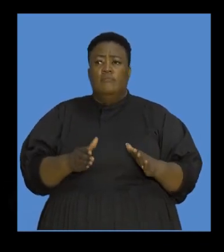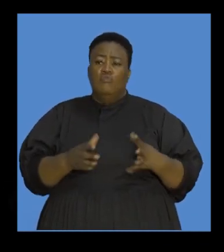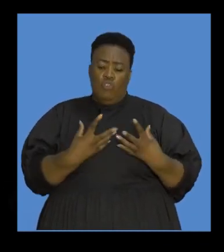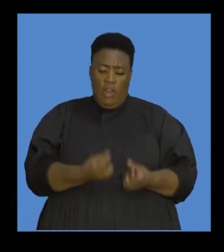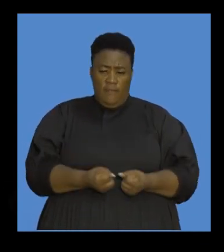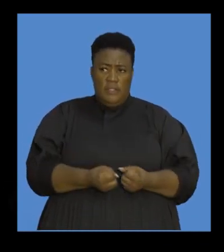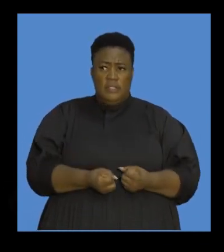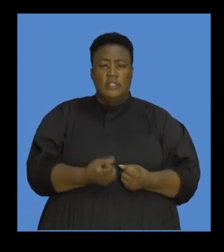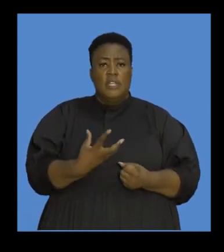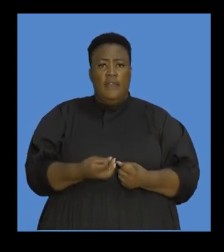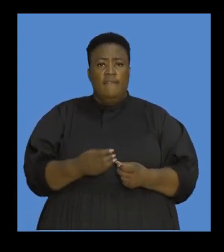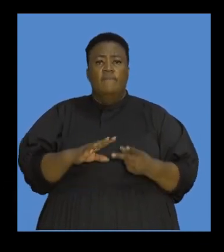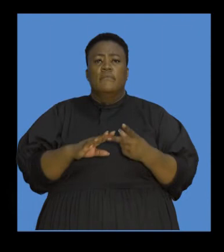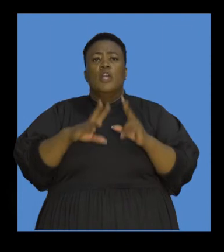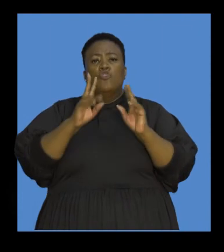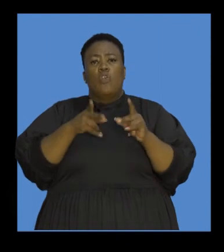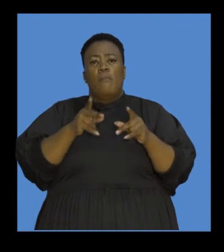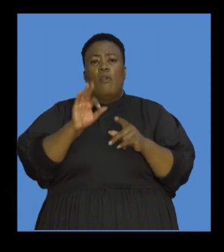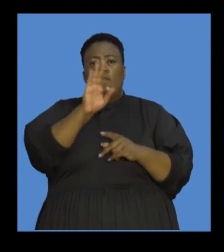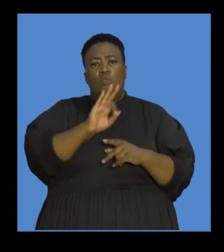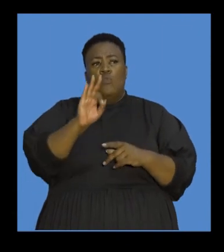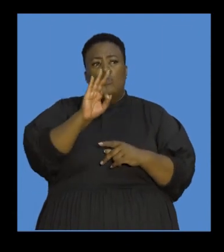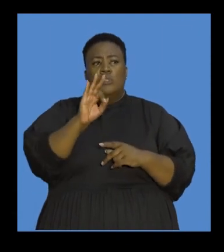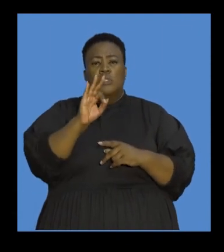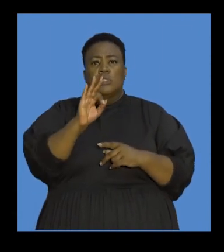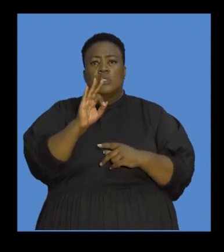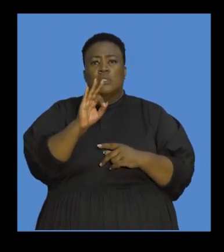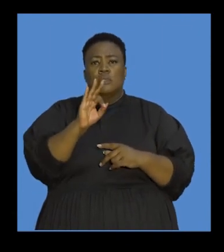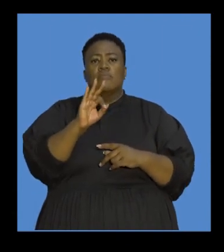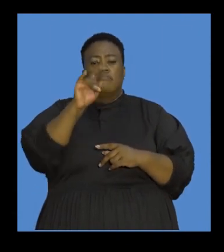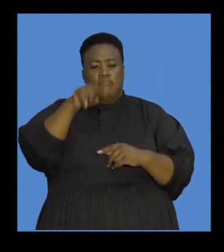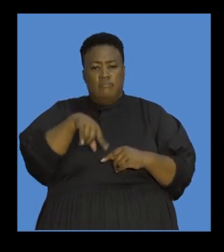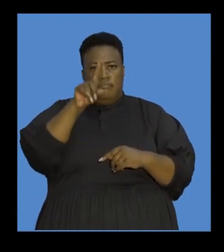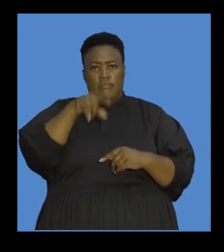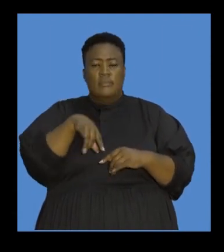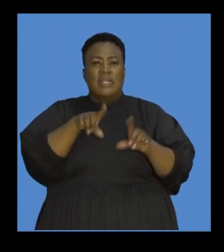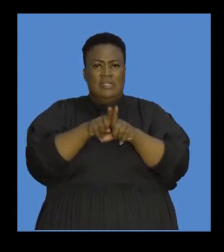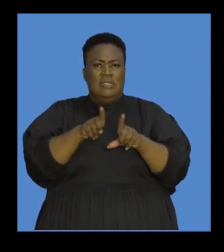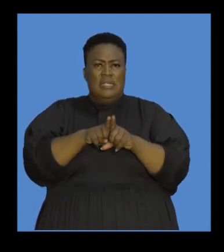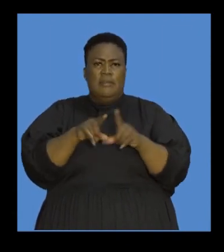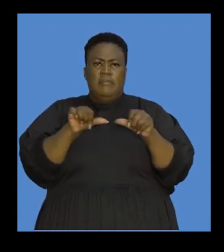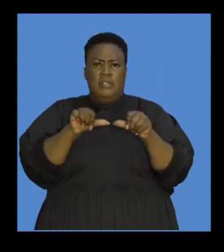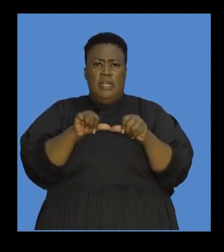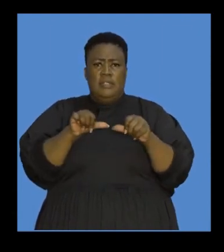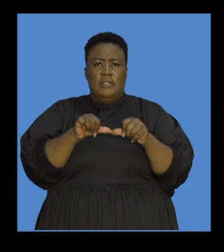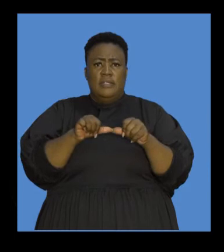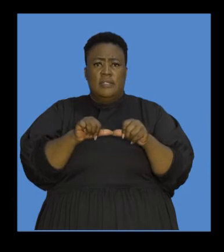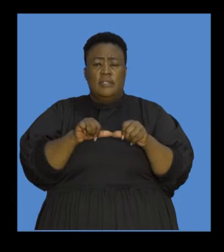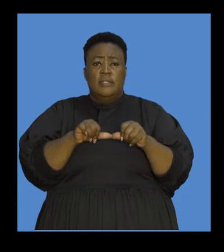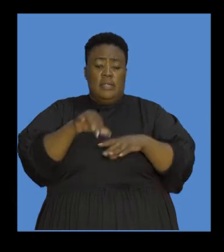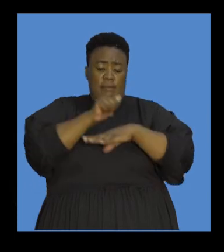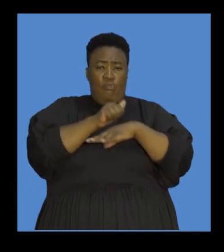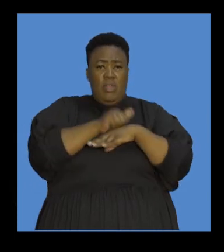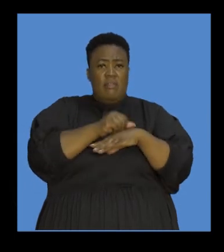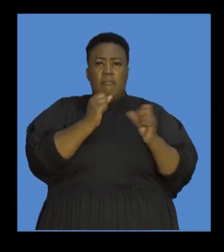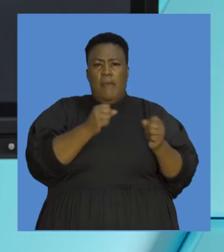Gravity and the normal force are still the same size. I haven't changed the mass of